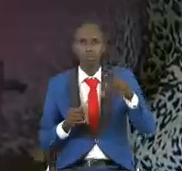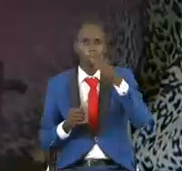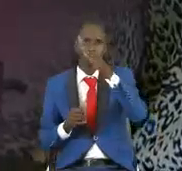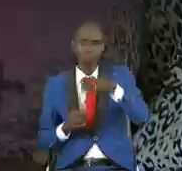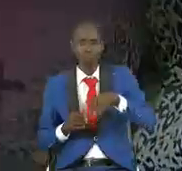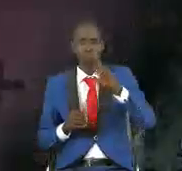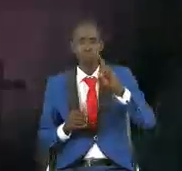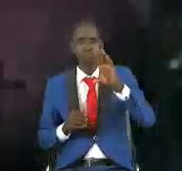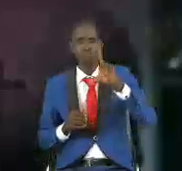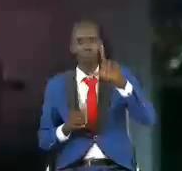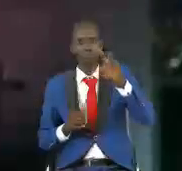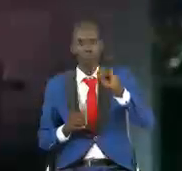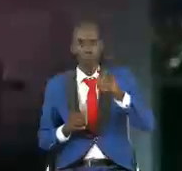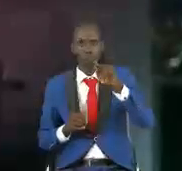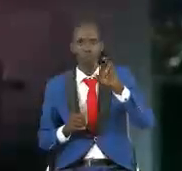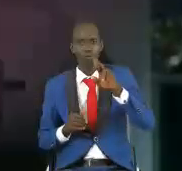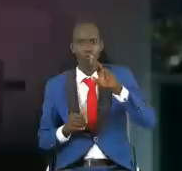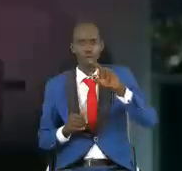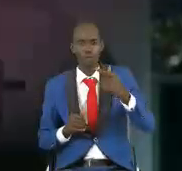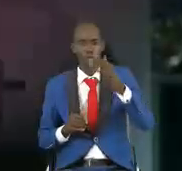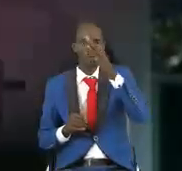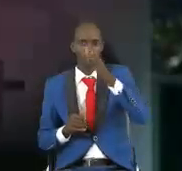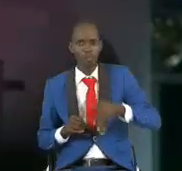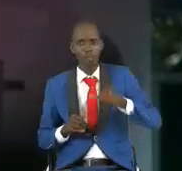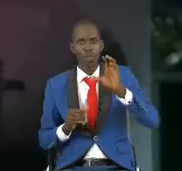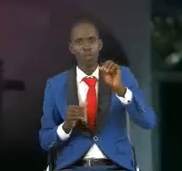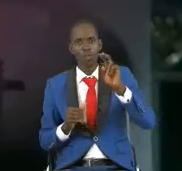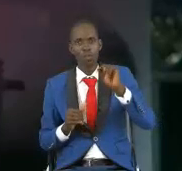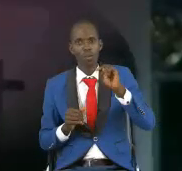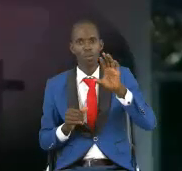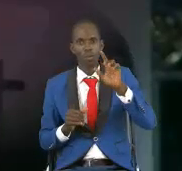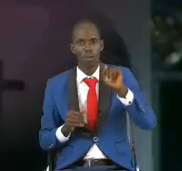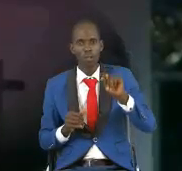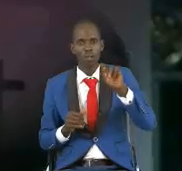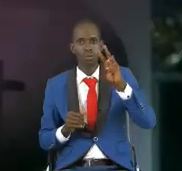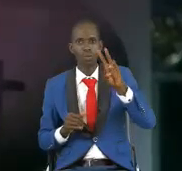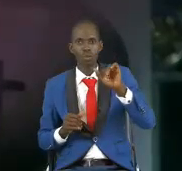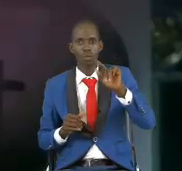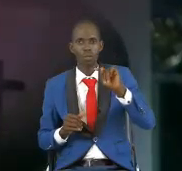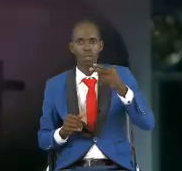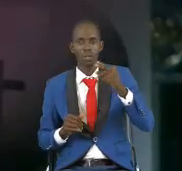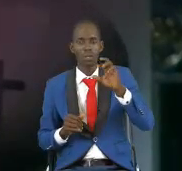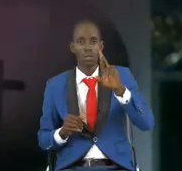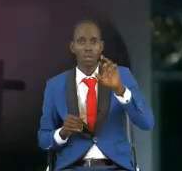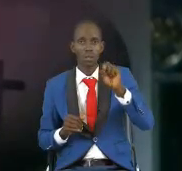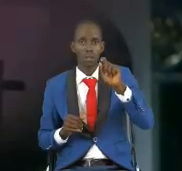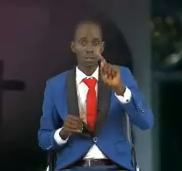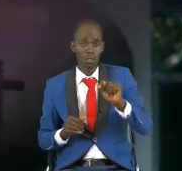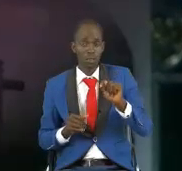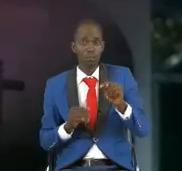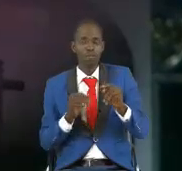your data, and you will be able to submit it. We'll be able to attend to